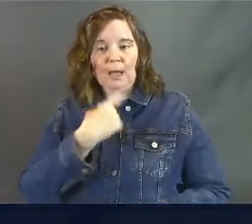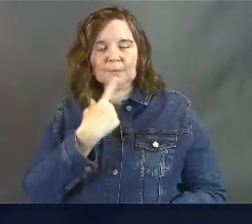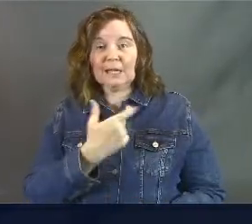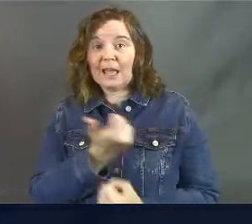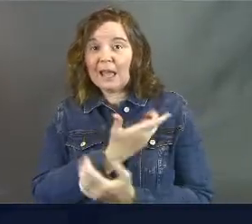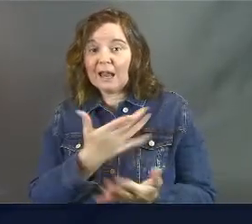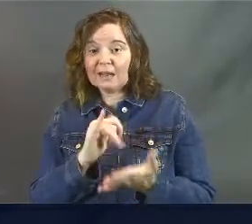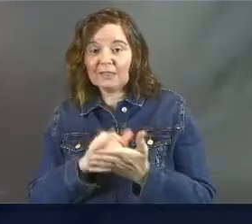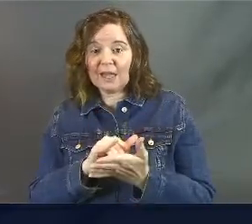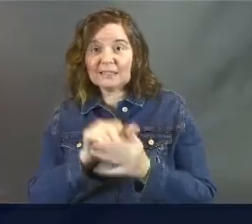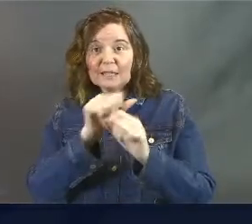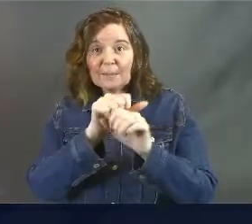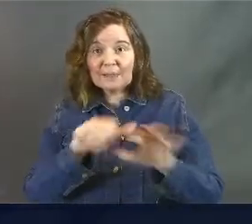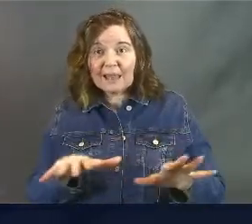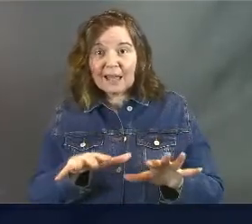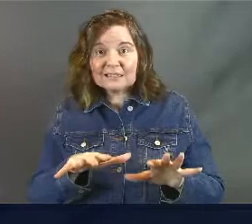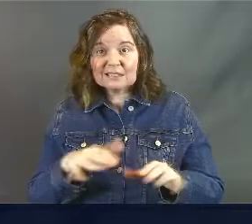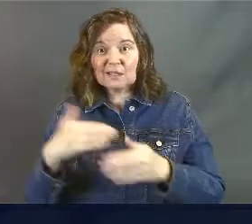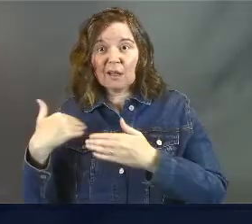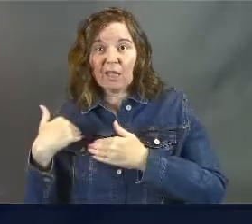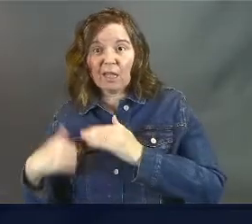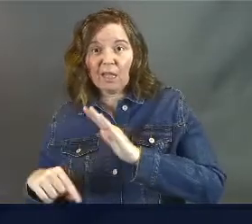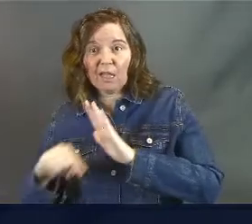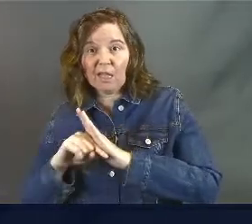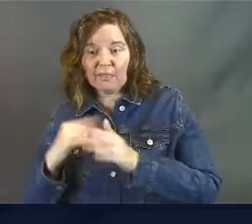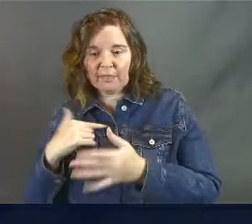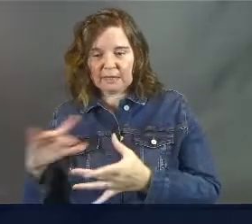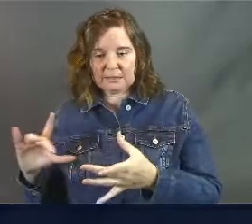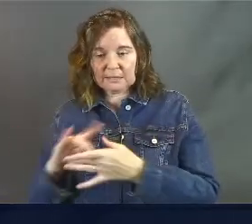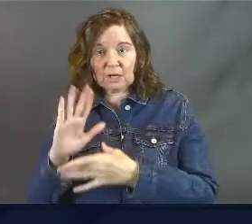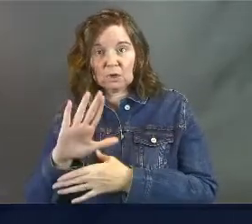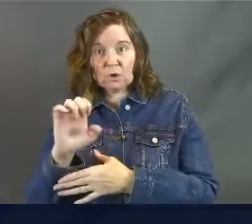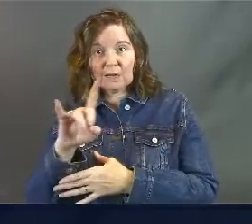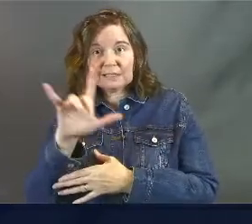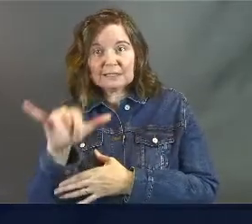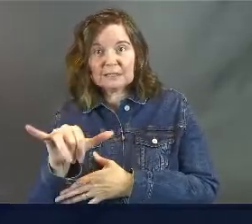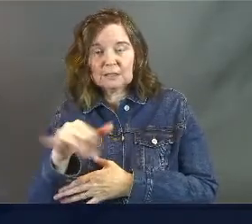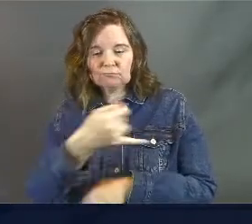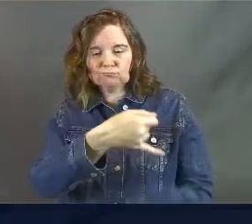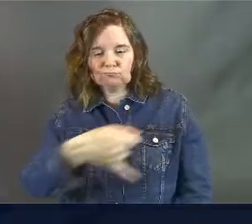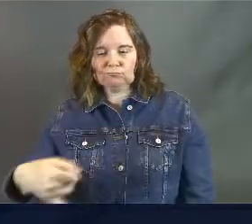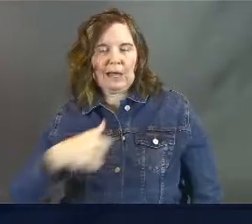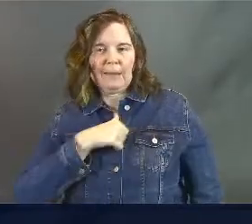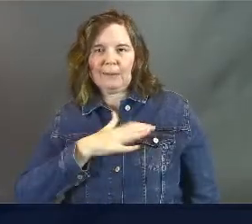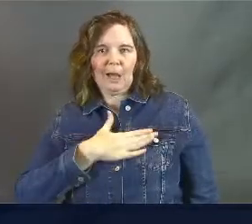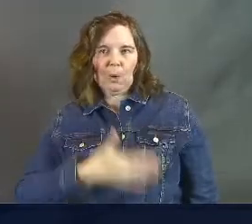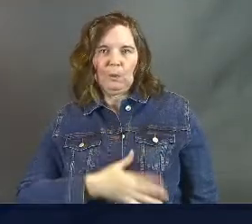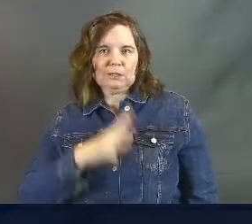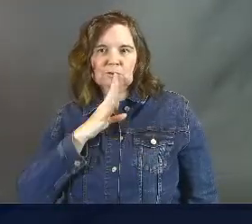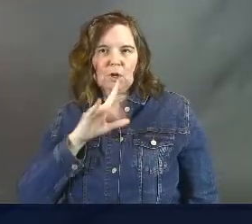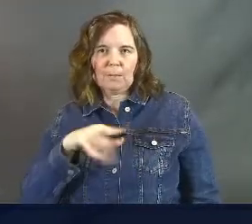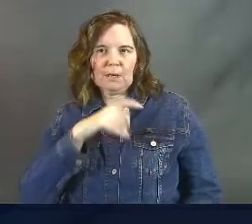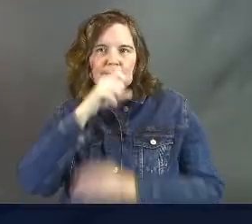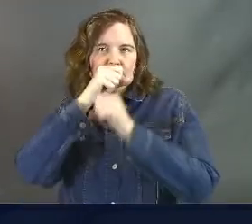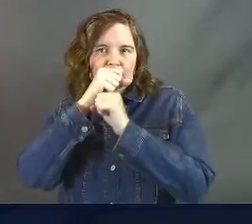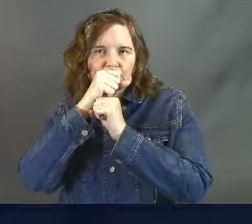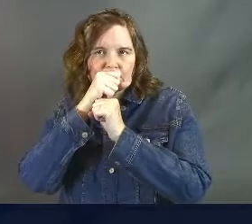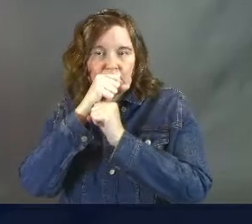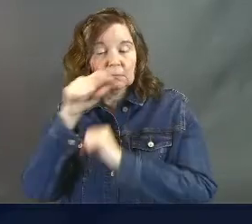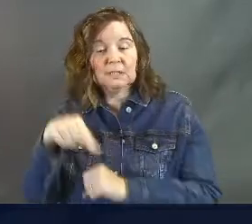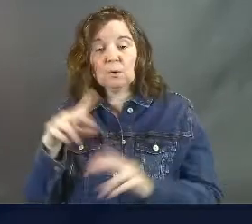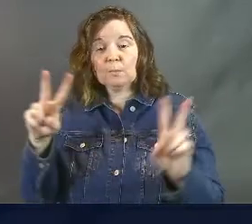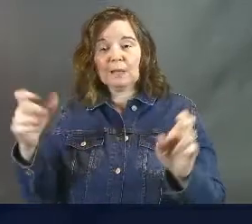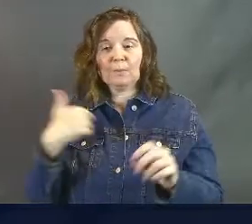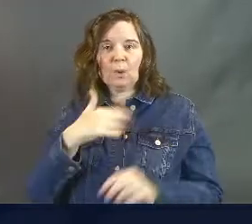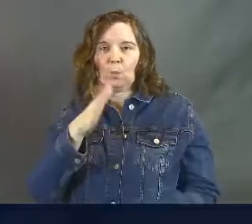saying anything that's a blessing or a burden that is attached to your ethnicity, I'm not willing to talk about it. This is going to be